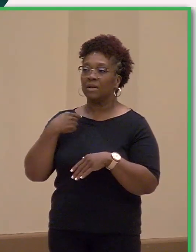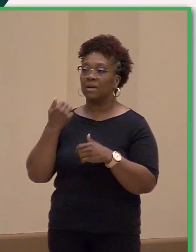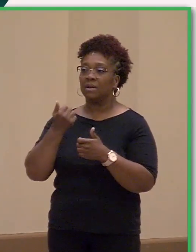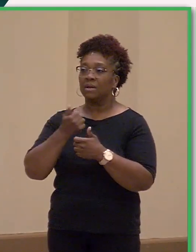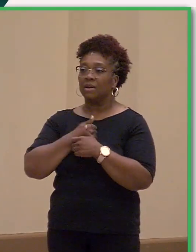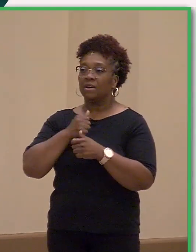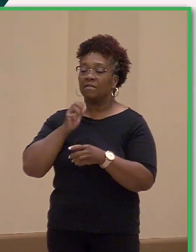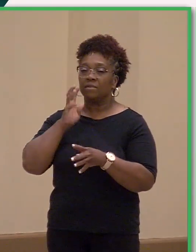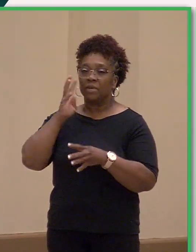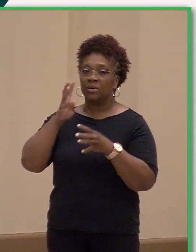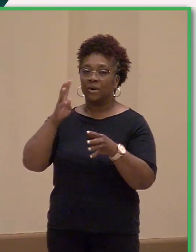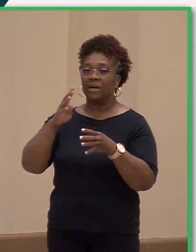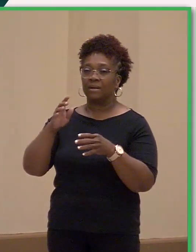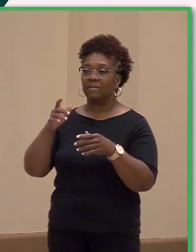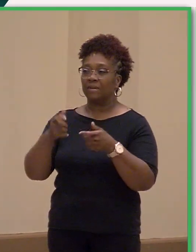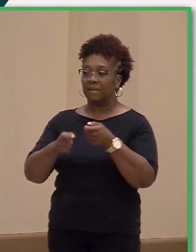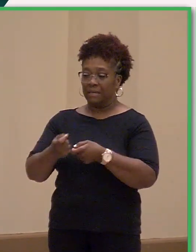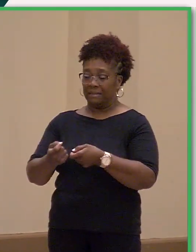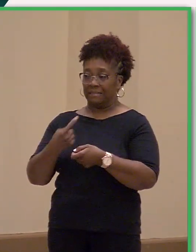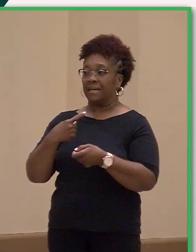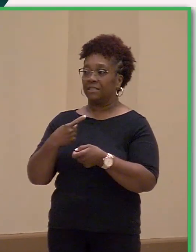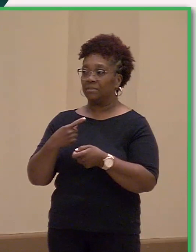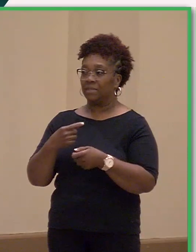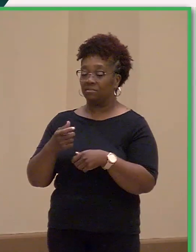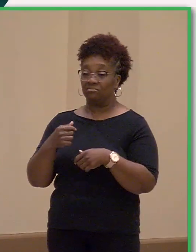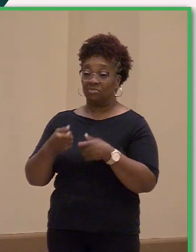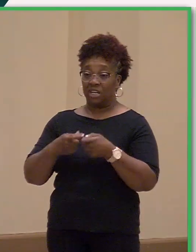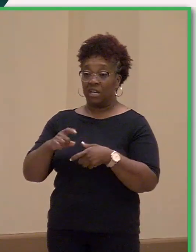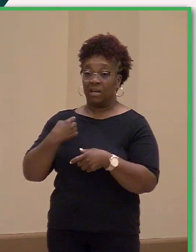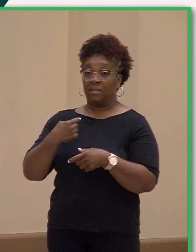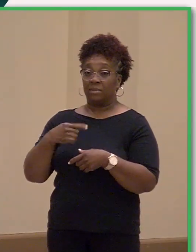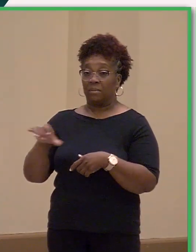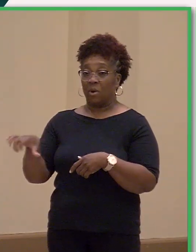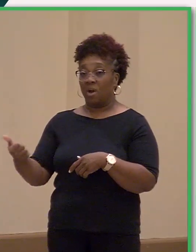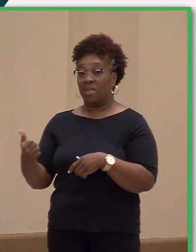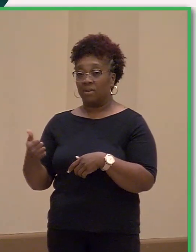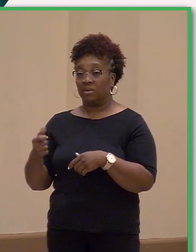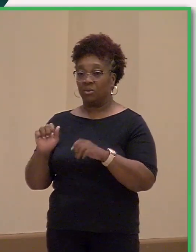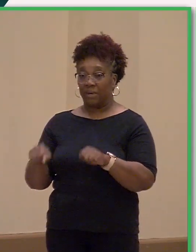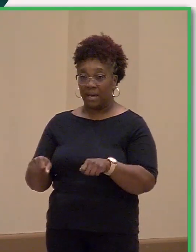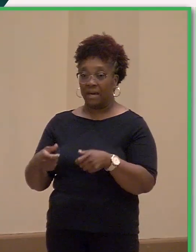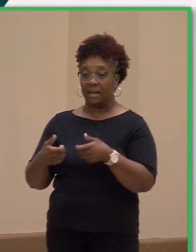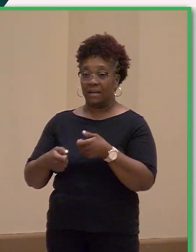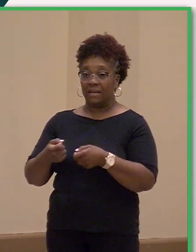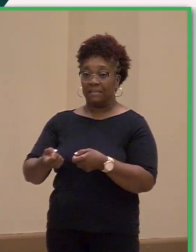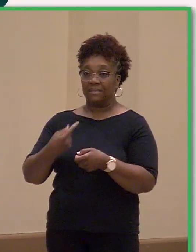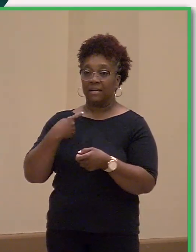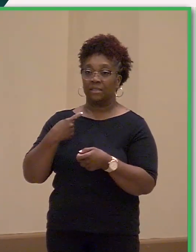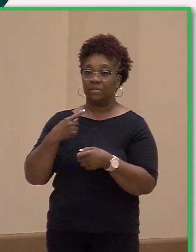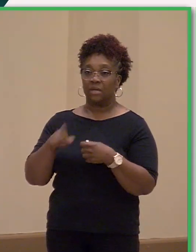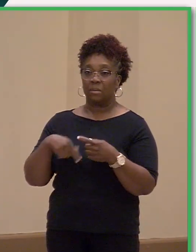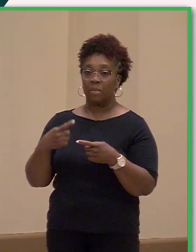and send me a text. You text me about everything else. So you can text me about